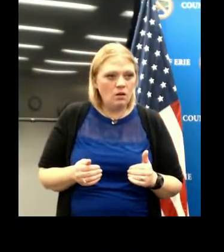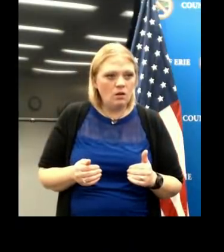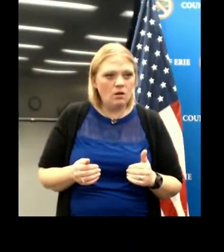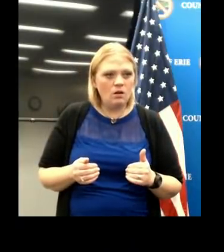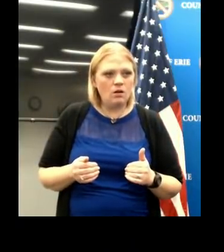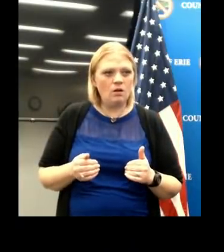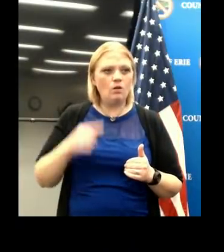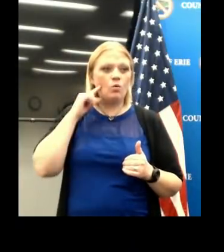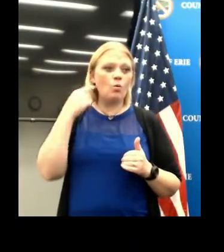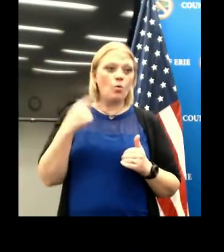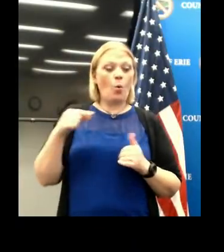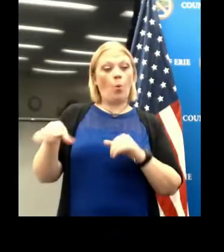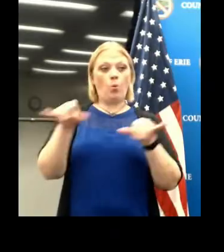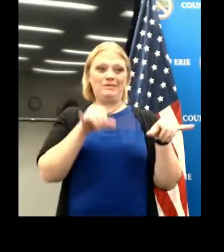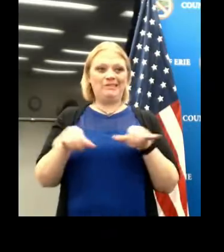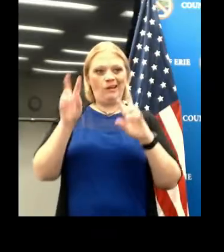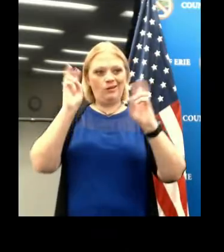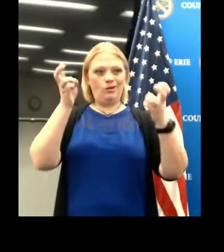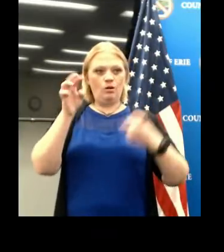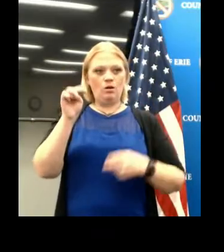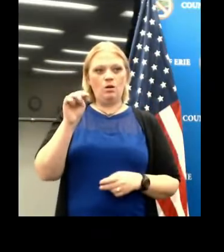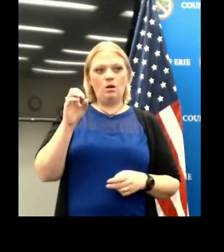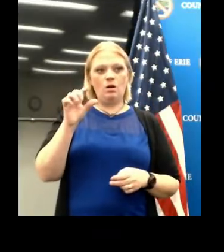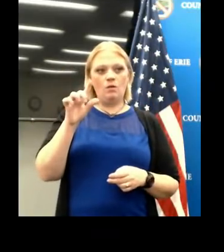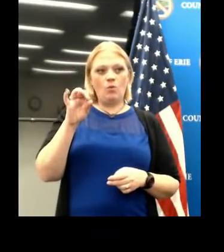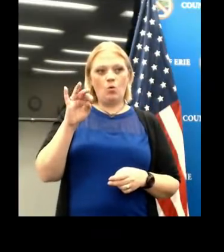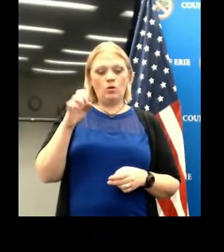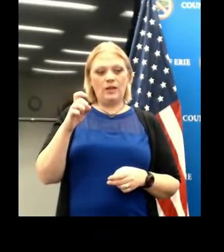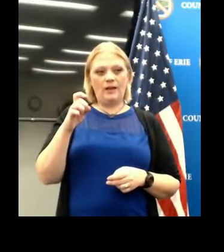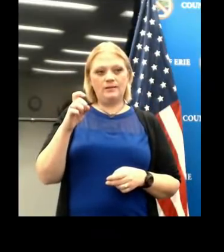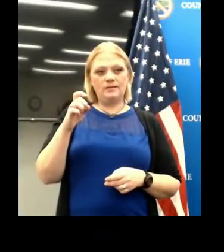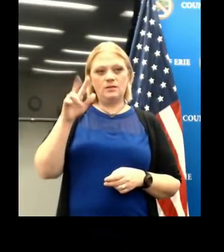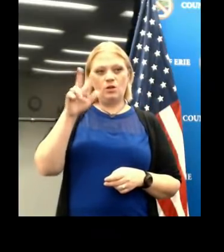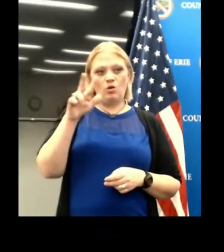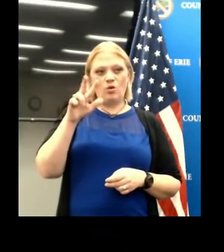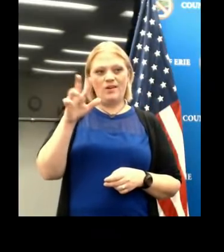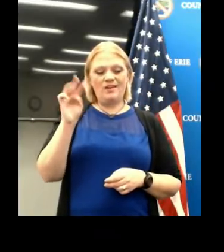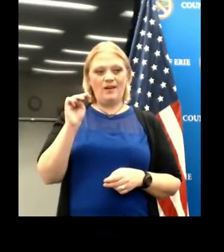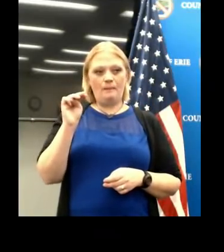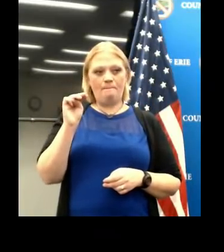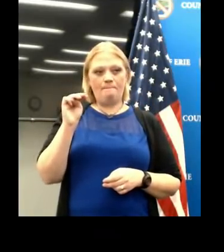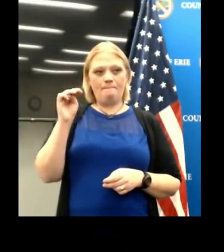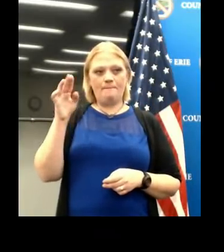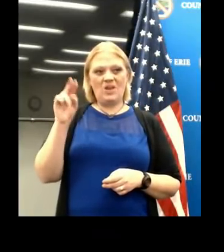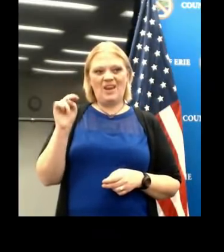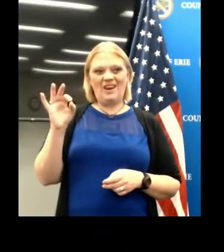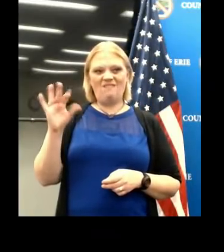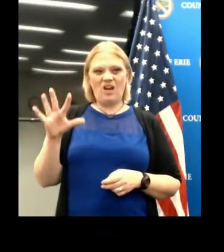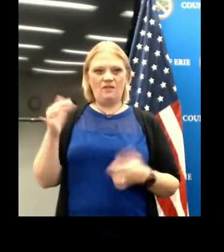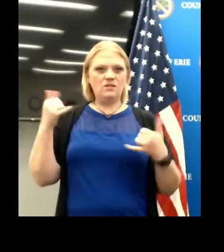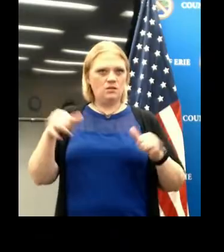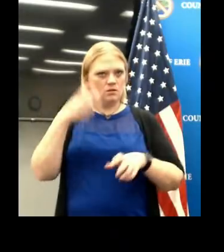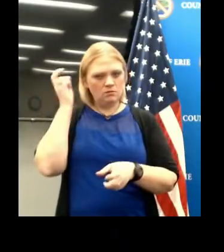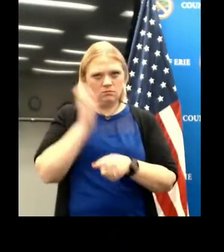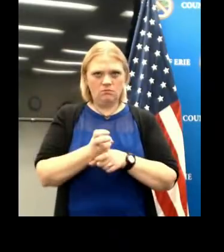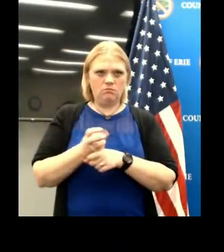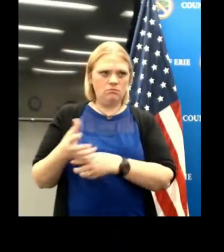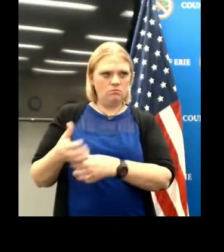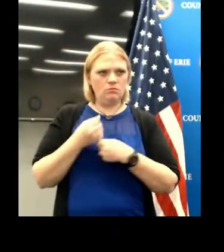gold standard for masks are the Moldex or 3M N95s. They're still very difficult to get. We